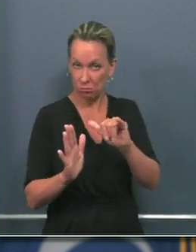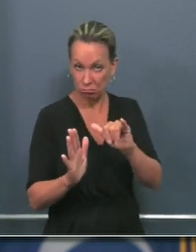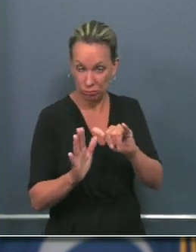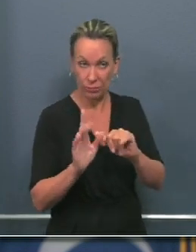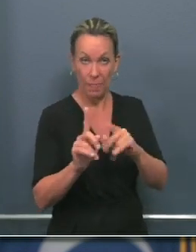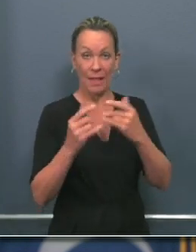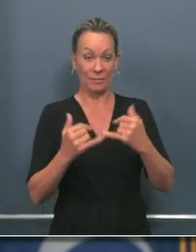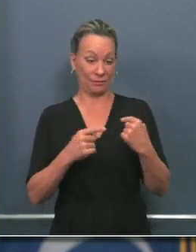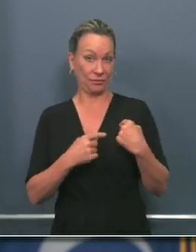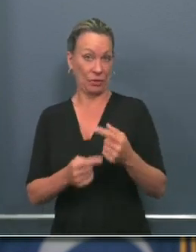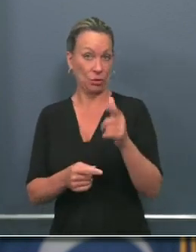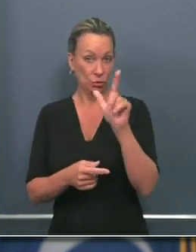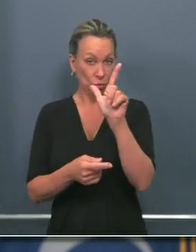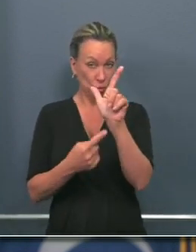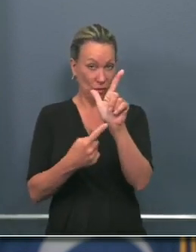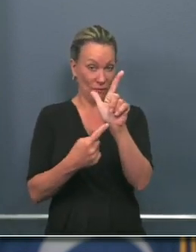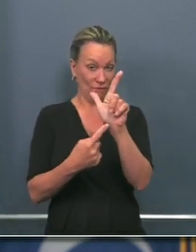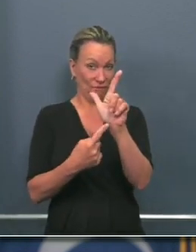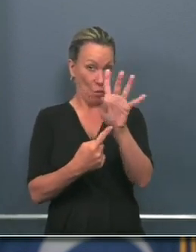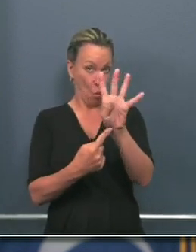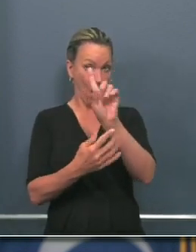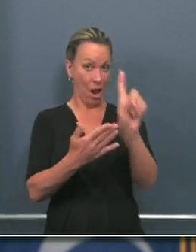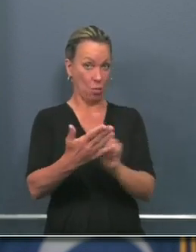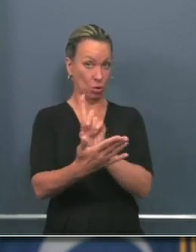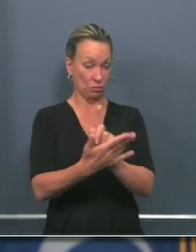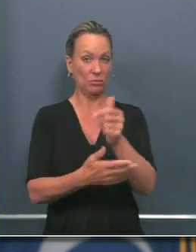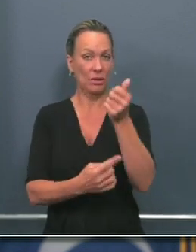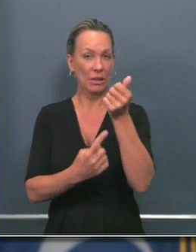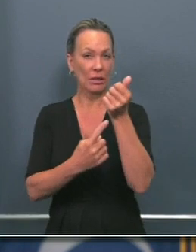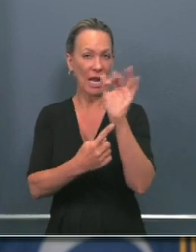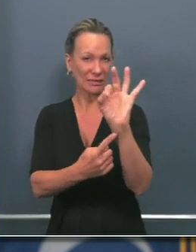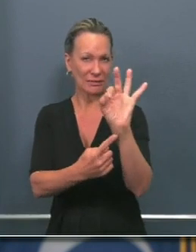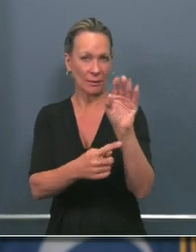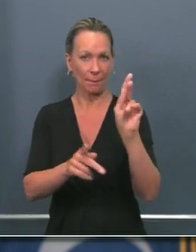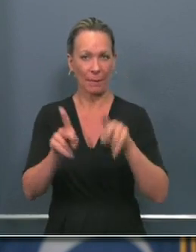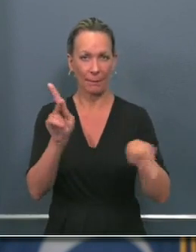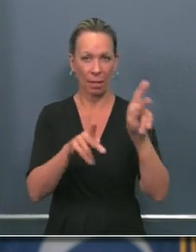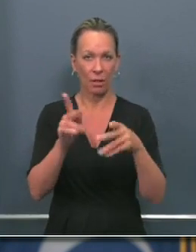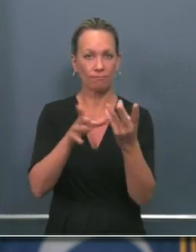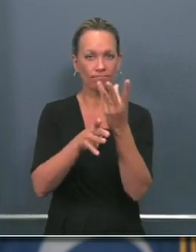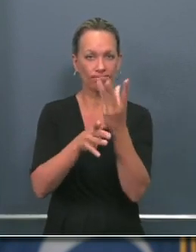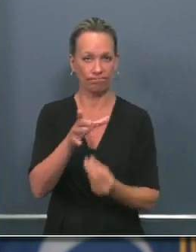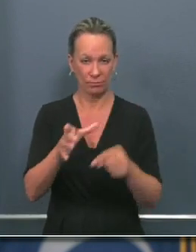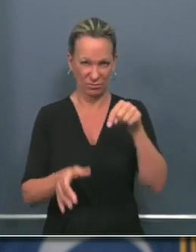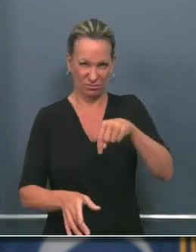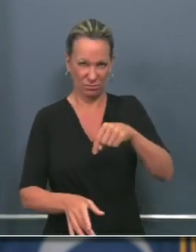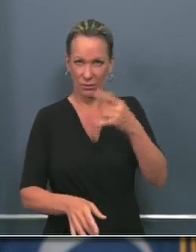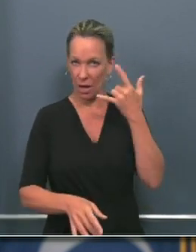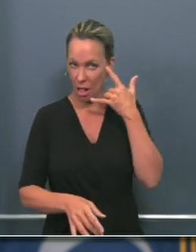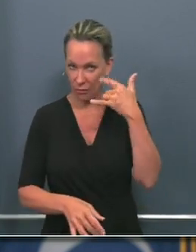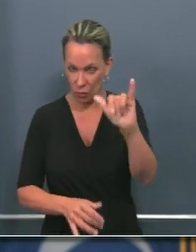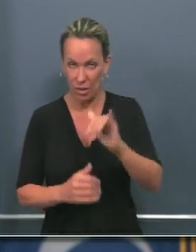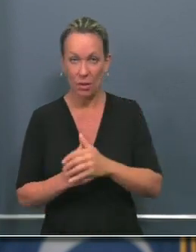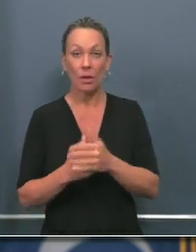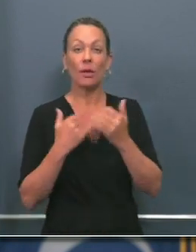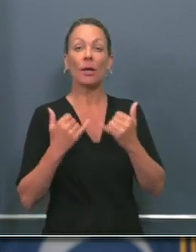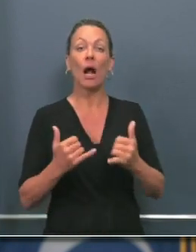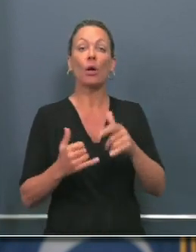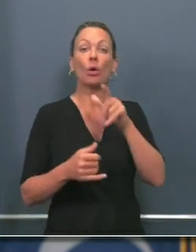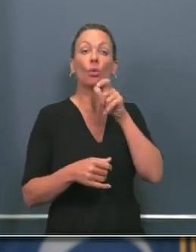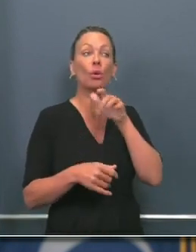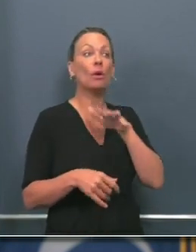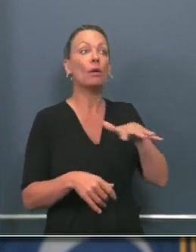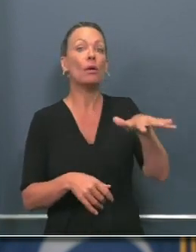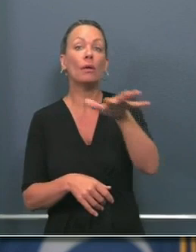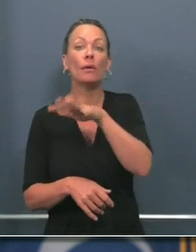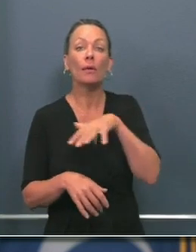tested positive tests increased by over 2,000 in the last 24 hours here in the state of California. It's a